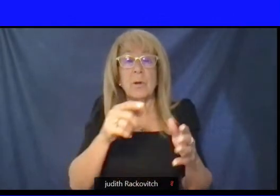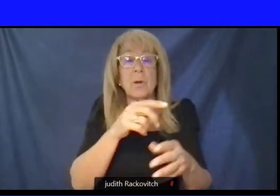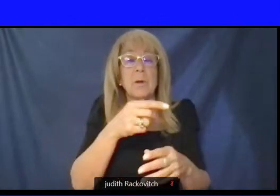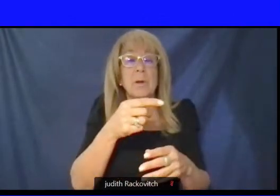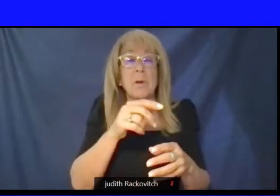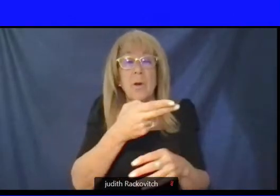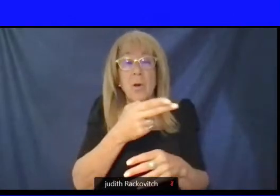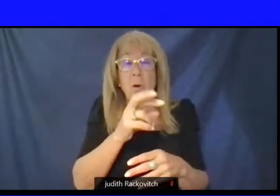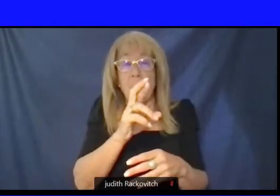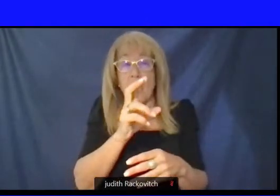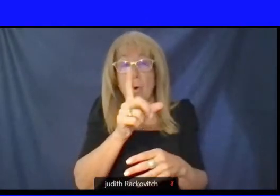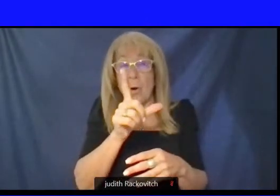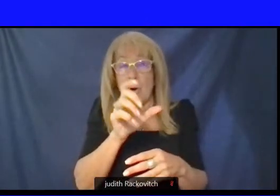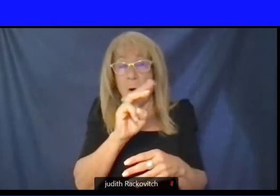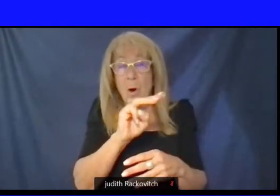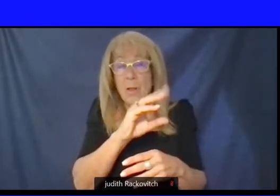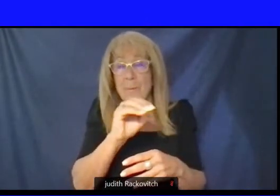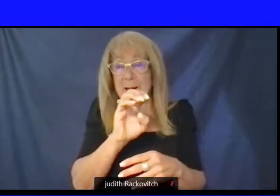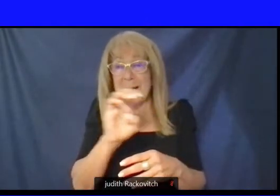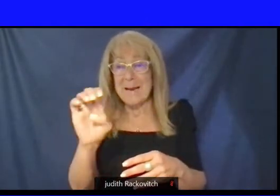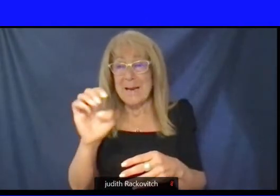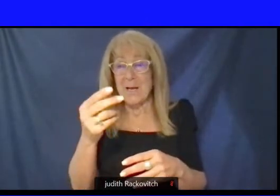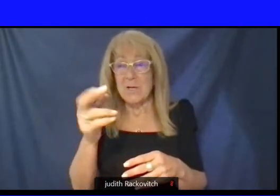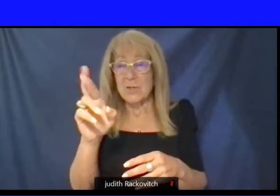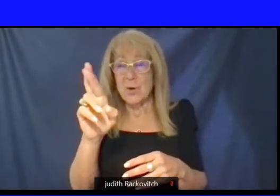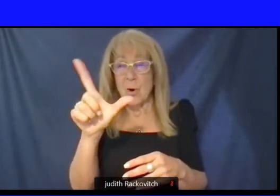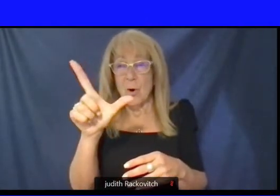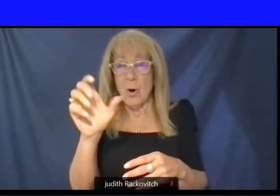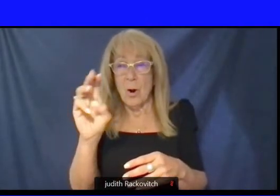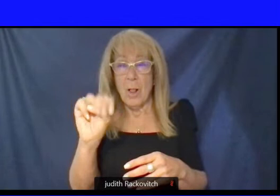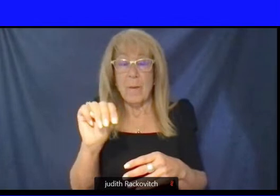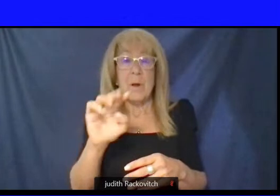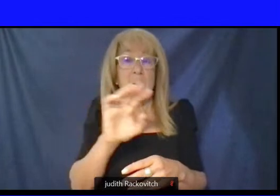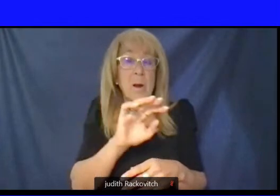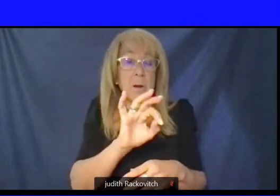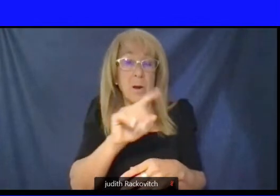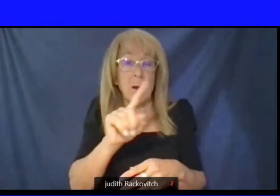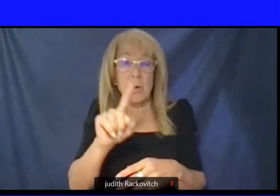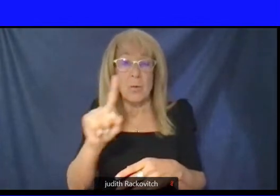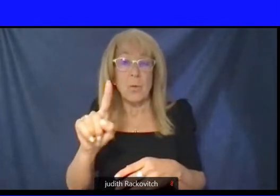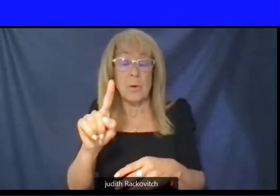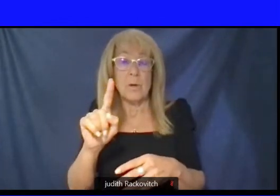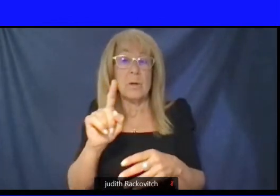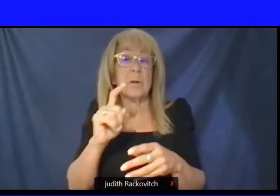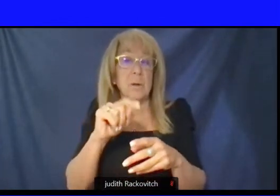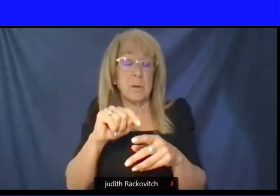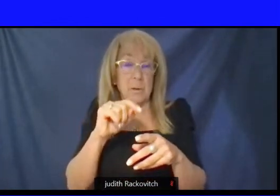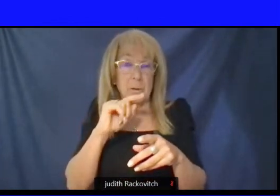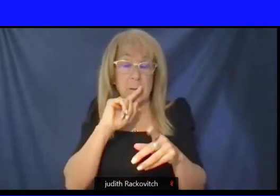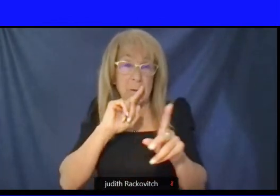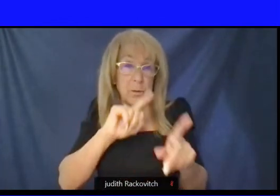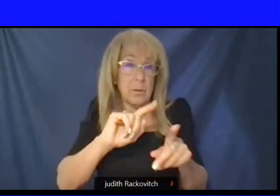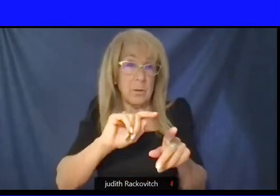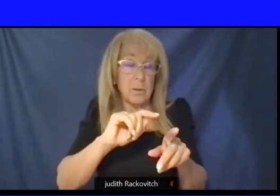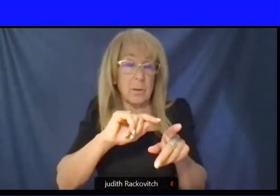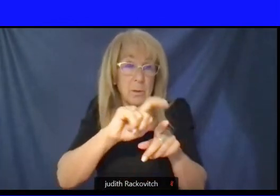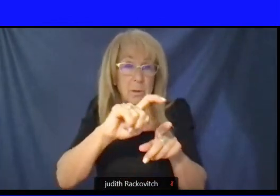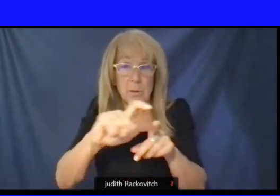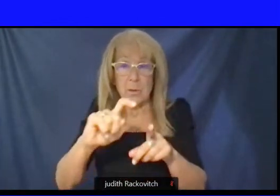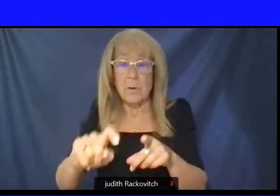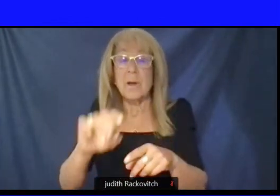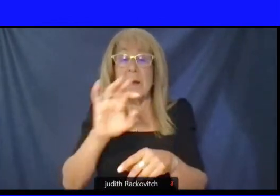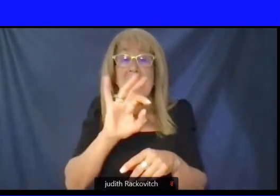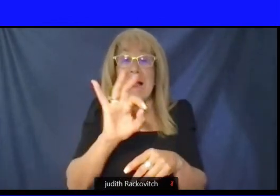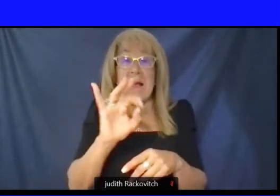the 269, 41% were transported to the hospital for further evaluation. 57% were treated